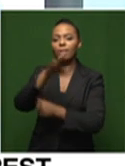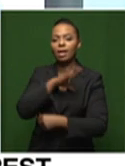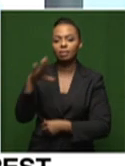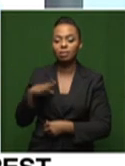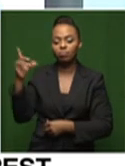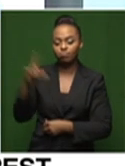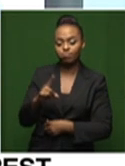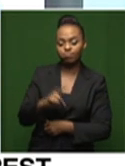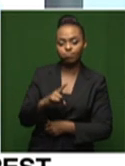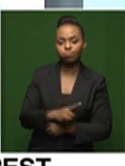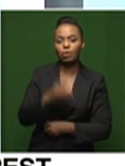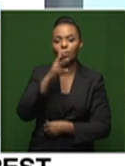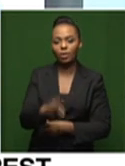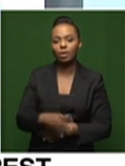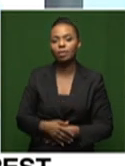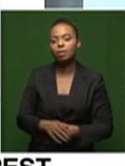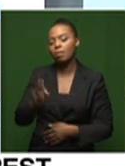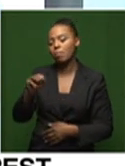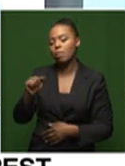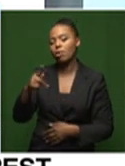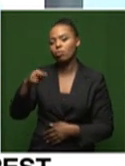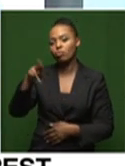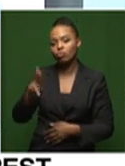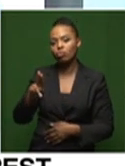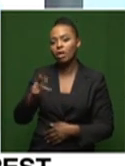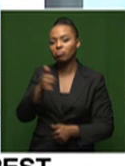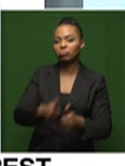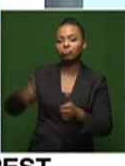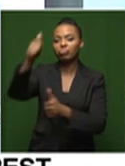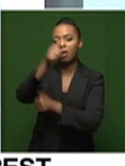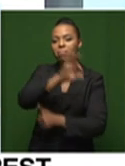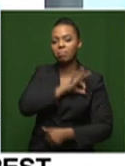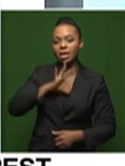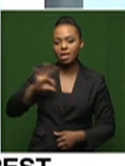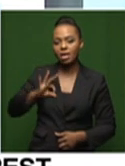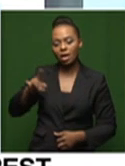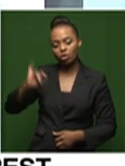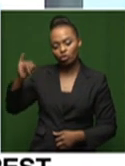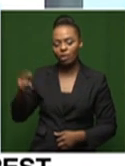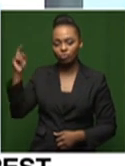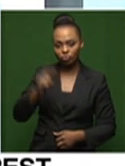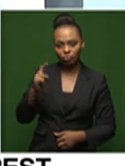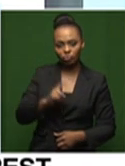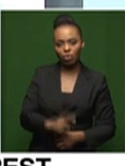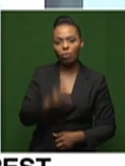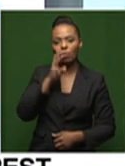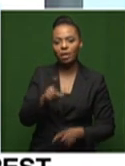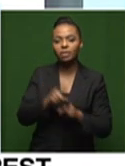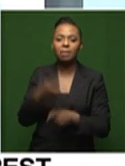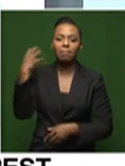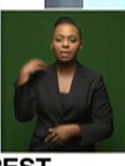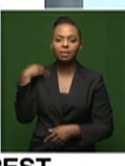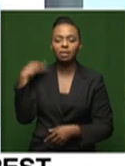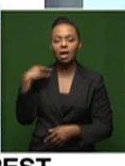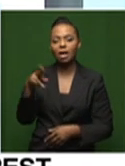saw Geoff Makubo, that is the Executive Mayor of Johannesburg. We are also expecting Minister Natim